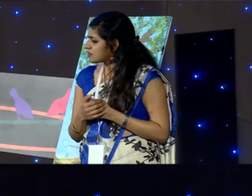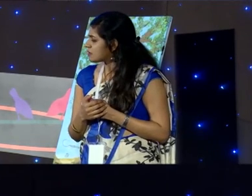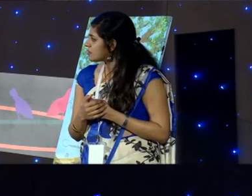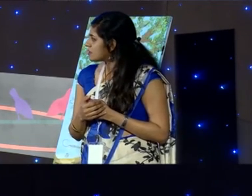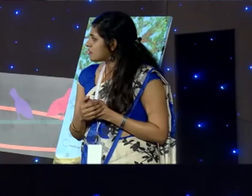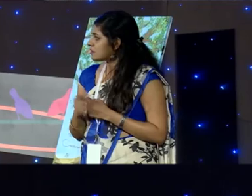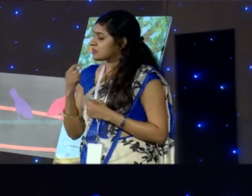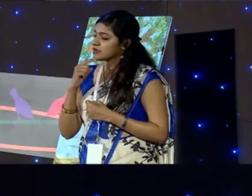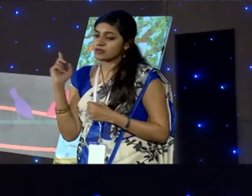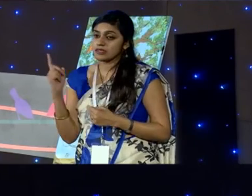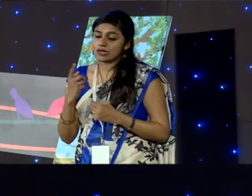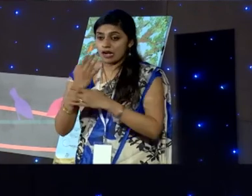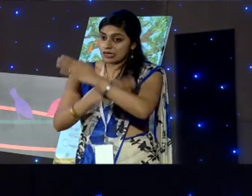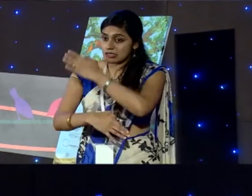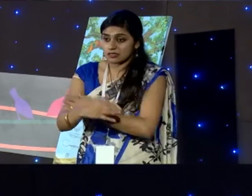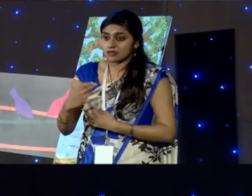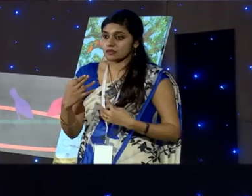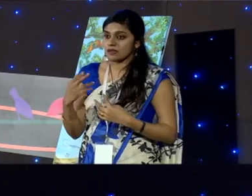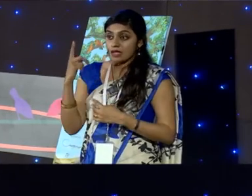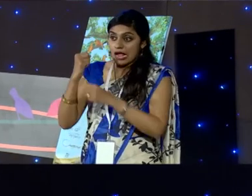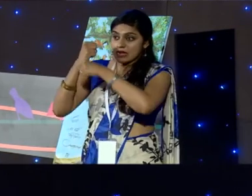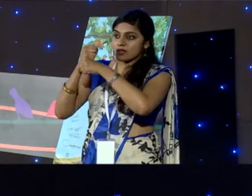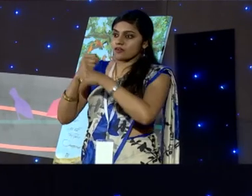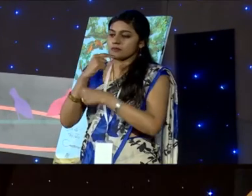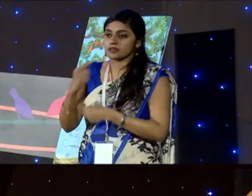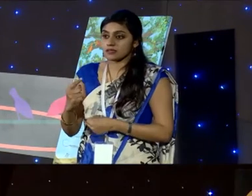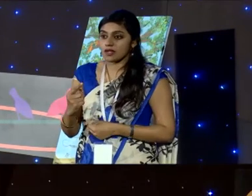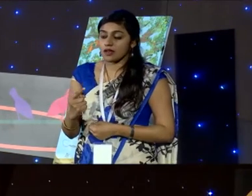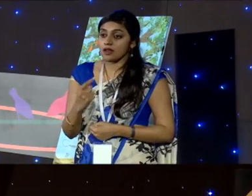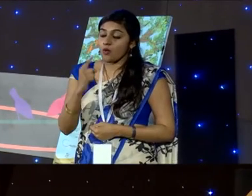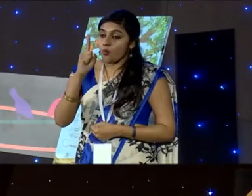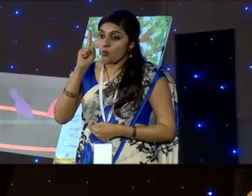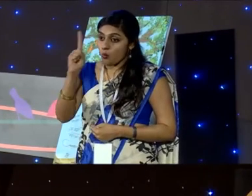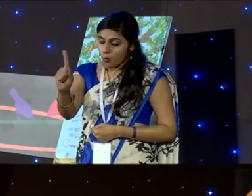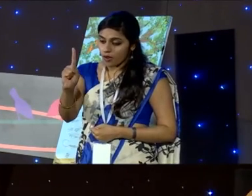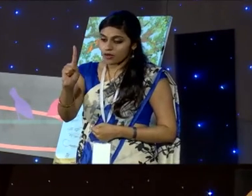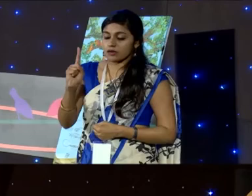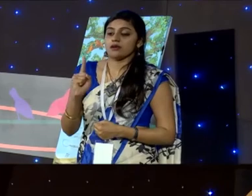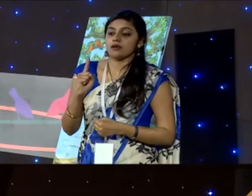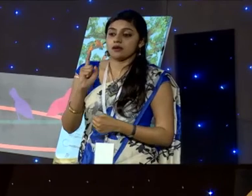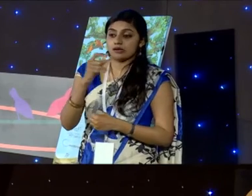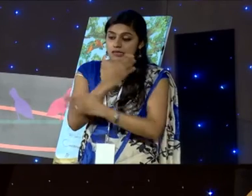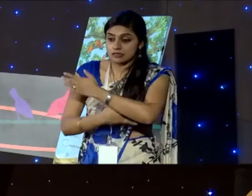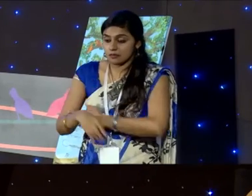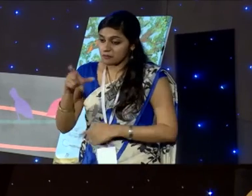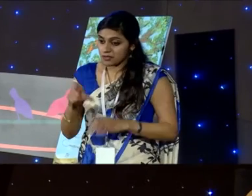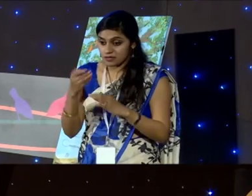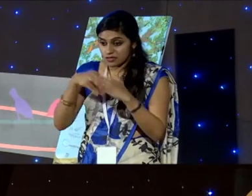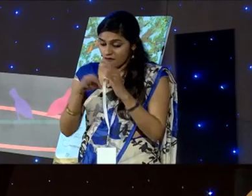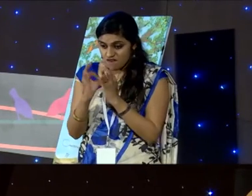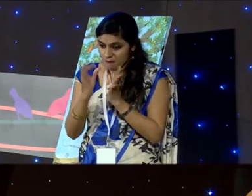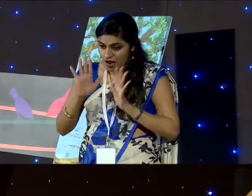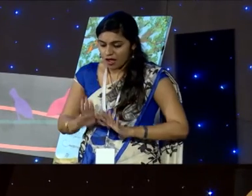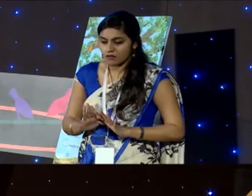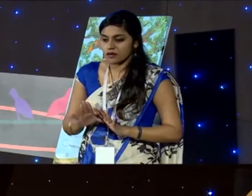disabilities during their lifetime was 60,000 Reichmarks. They were using an economic argument to